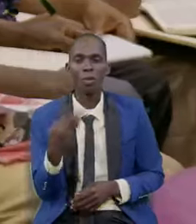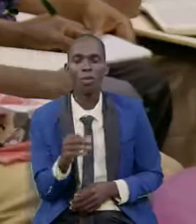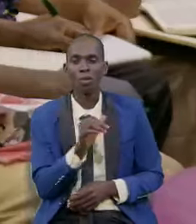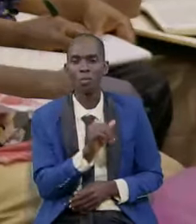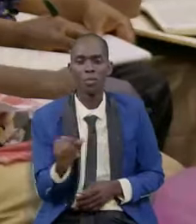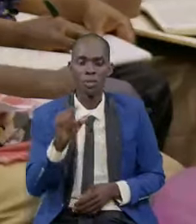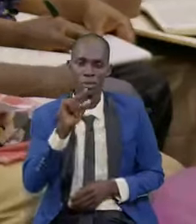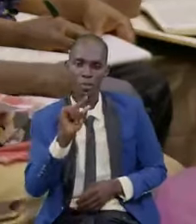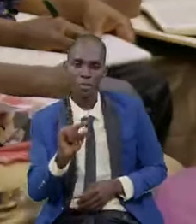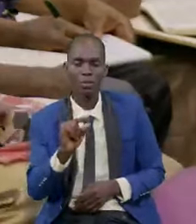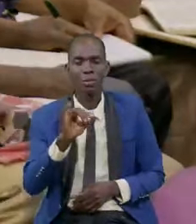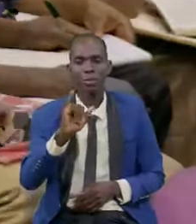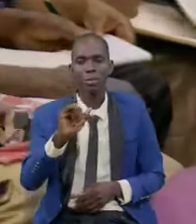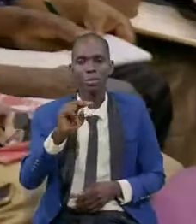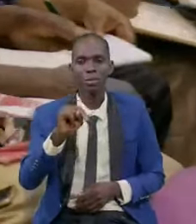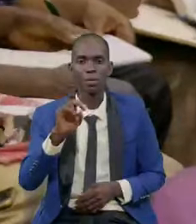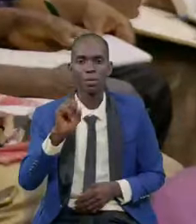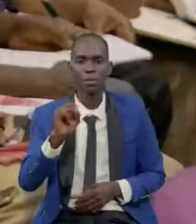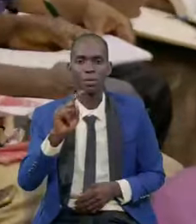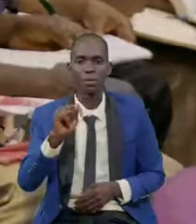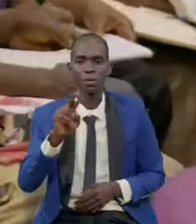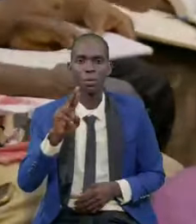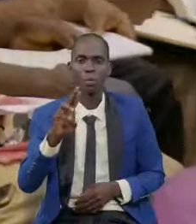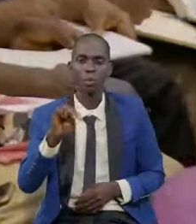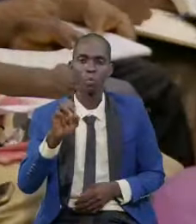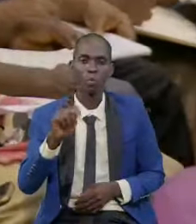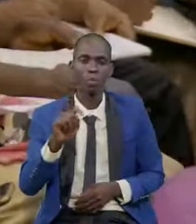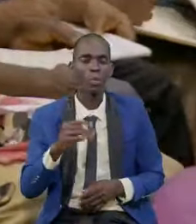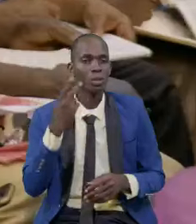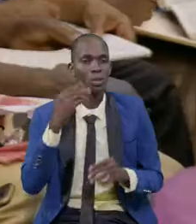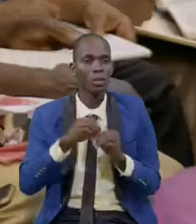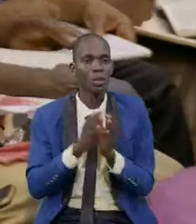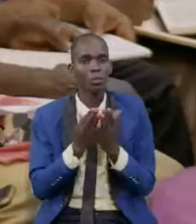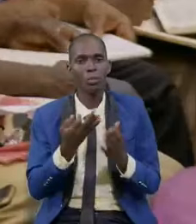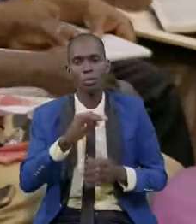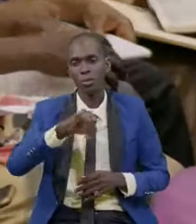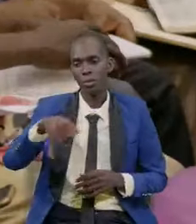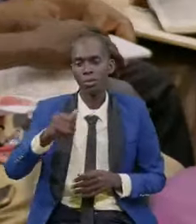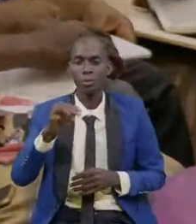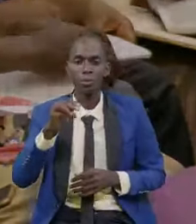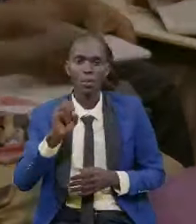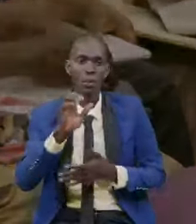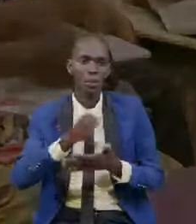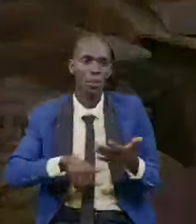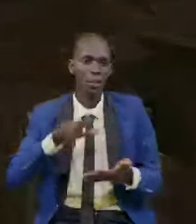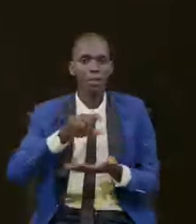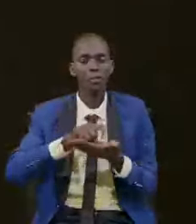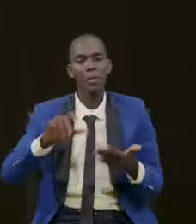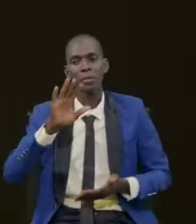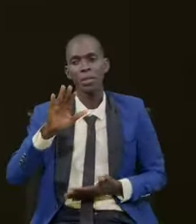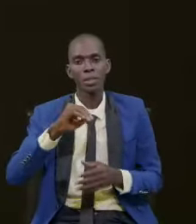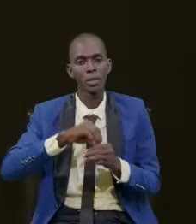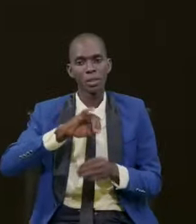at James chapter 3. And James chapter 3, we're looking at verse 5. In